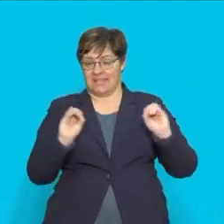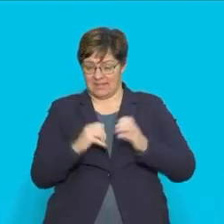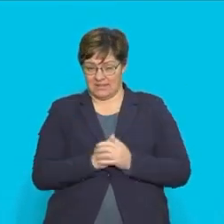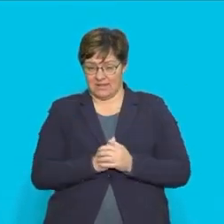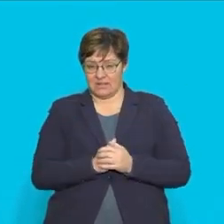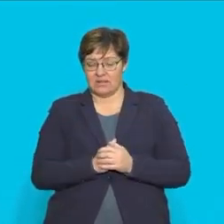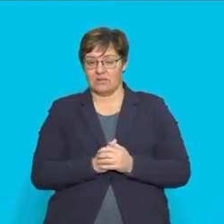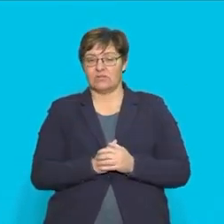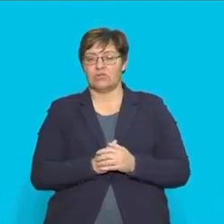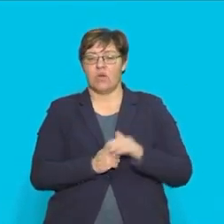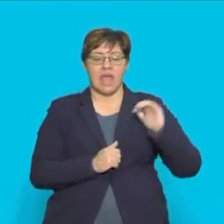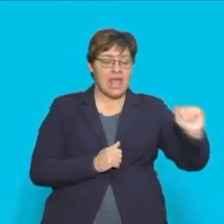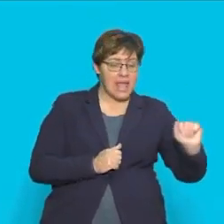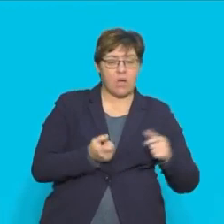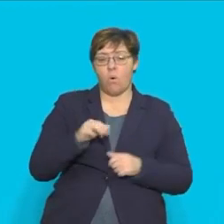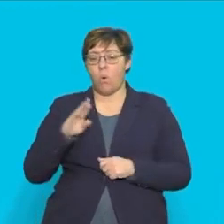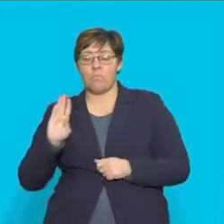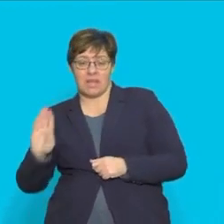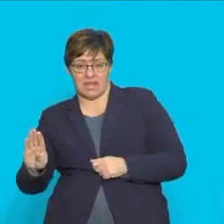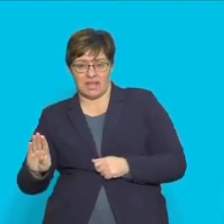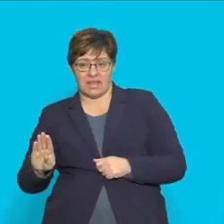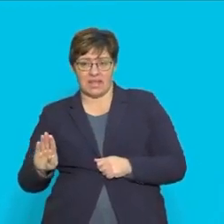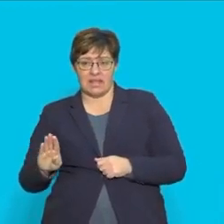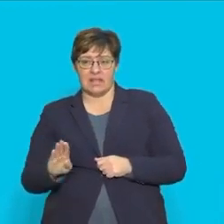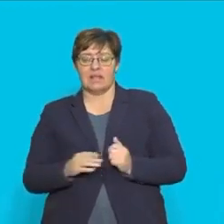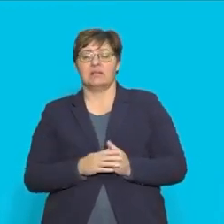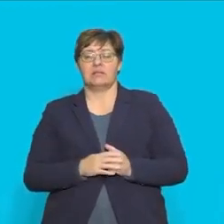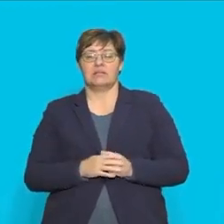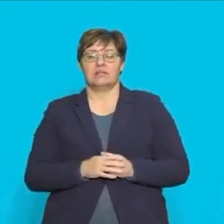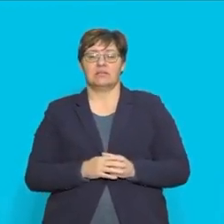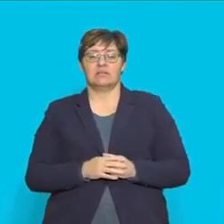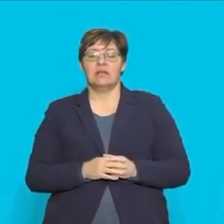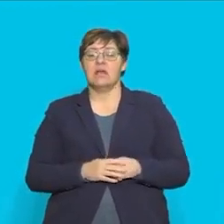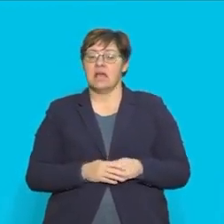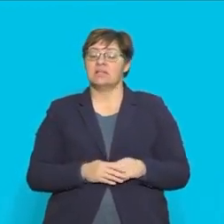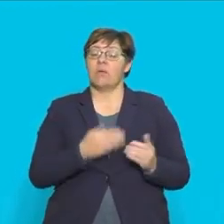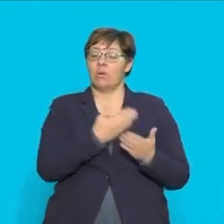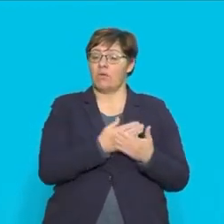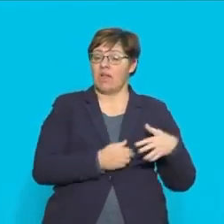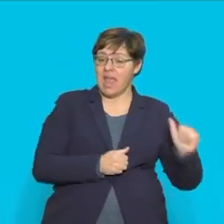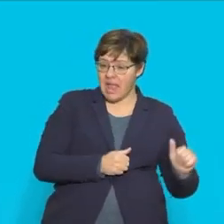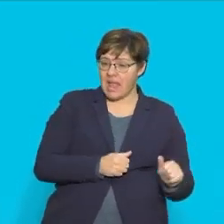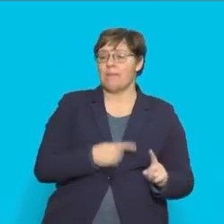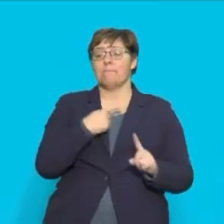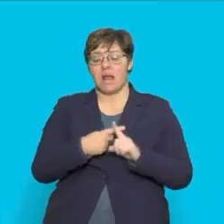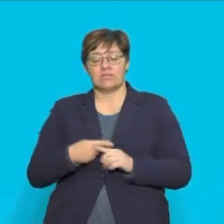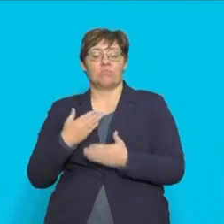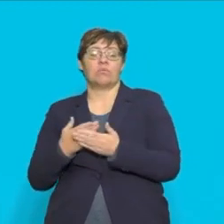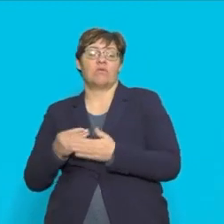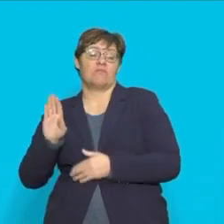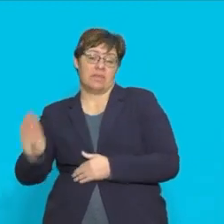the probability of A or B is the same as probability of A plus the probability of